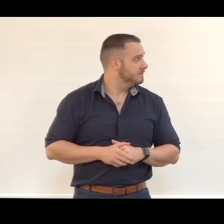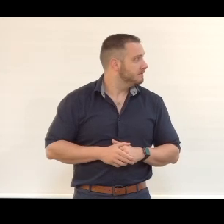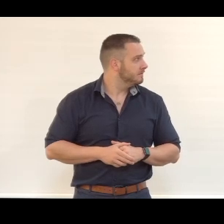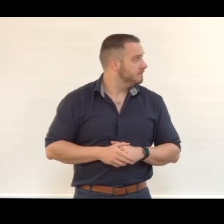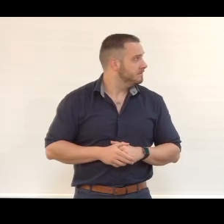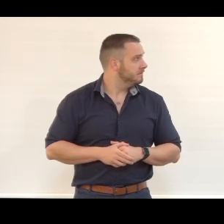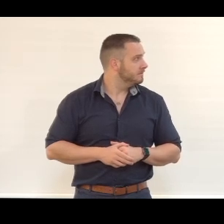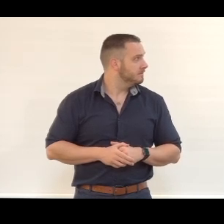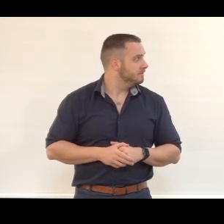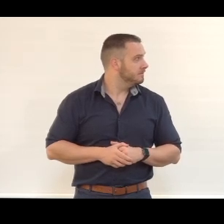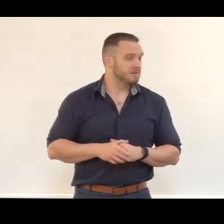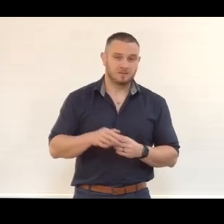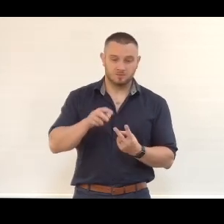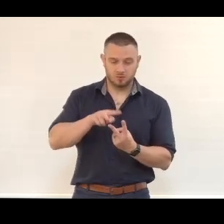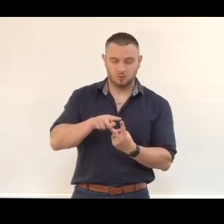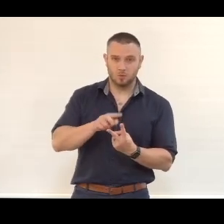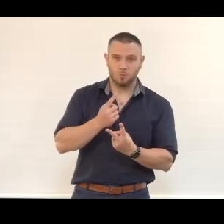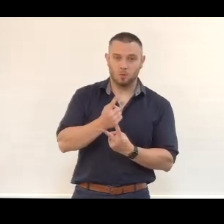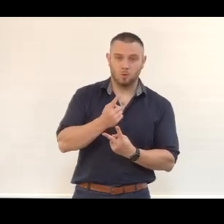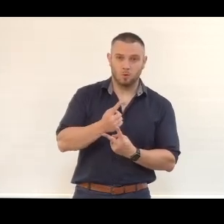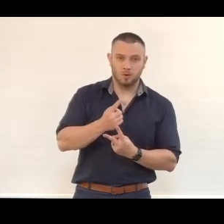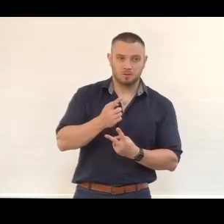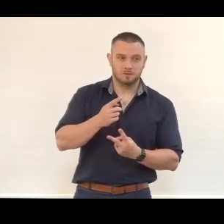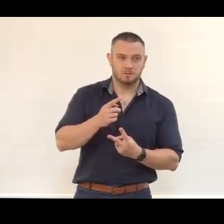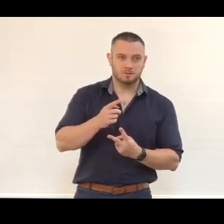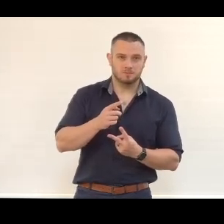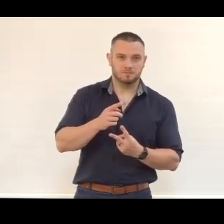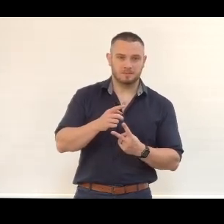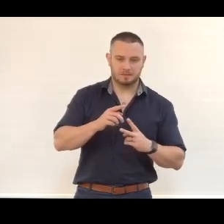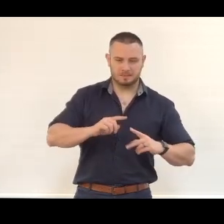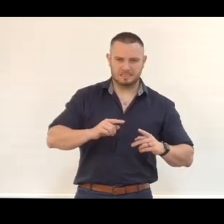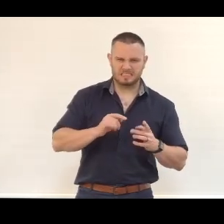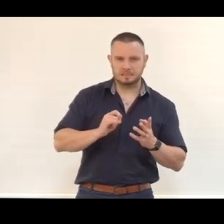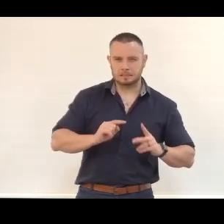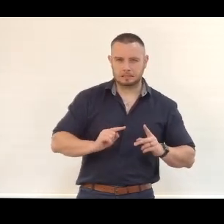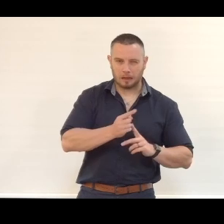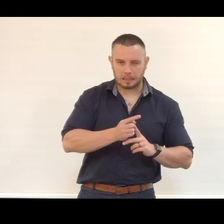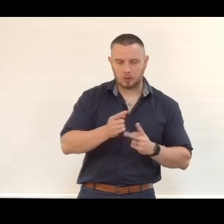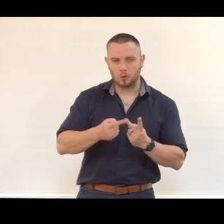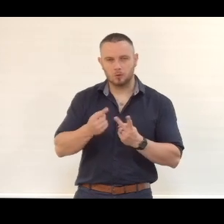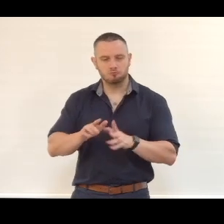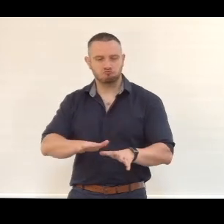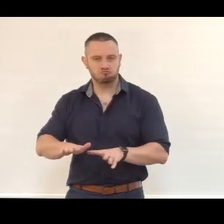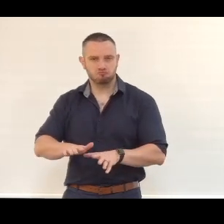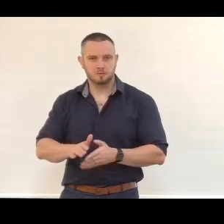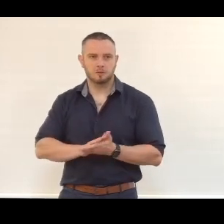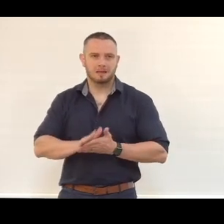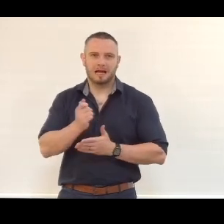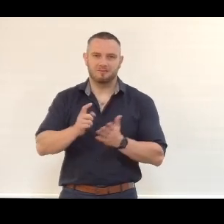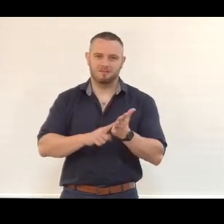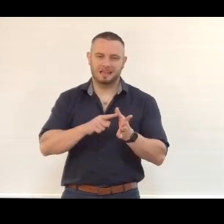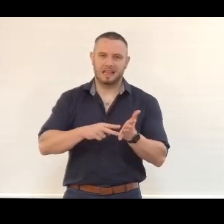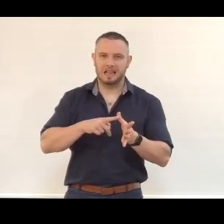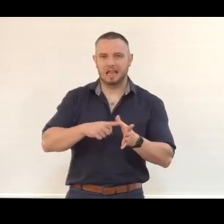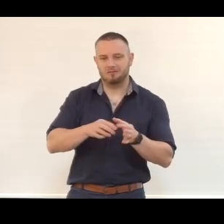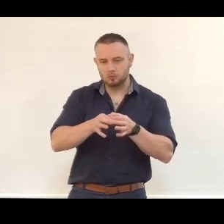more like the spiky kind of lava, and Pahoehoe, which is more the lobbed lava, and of course we have lava tubes and